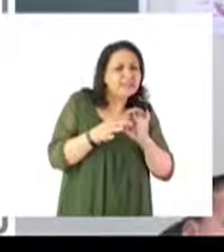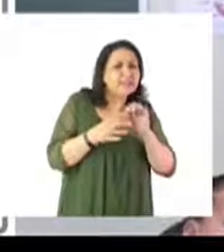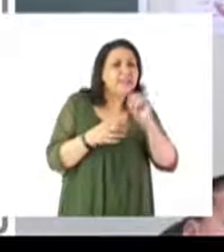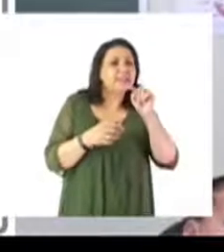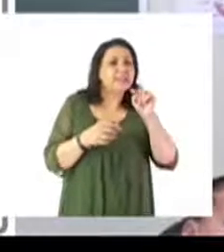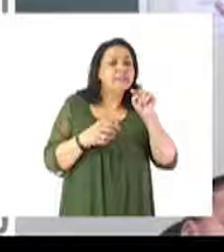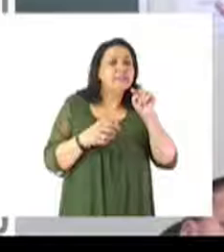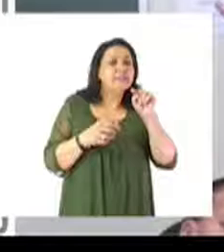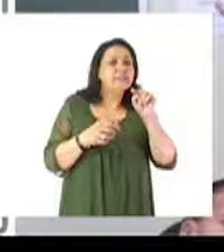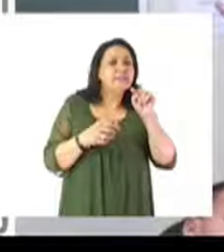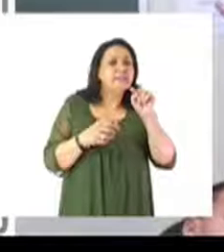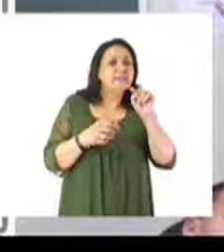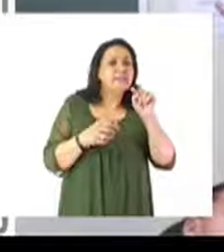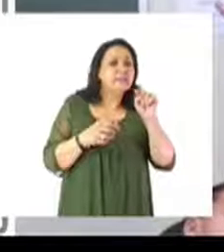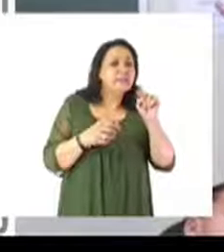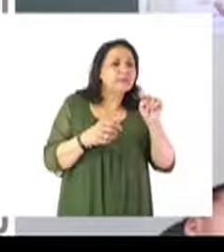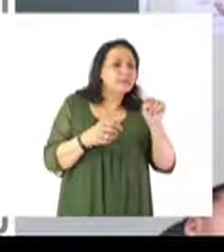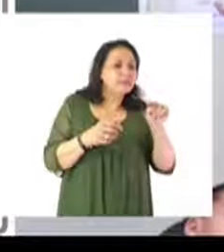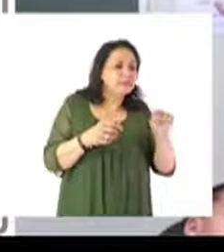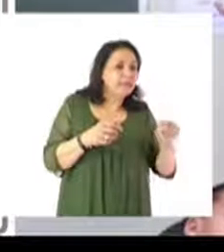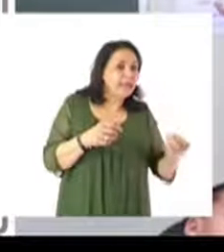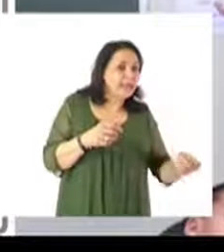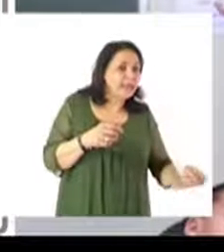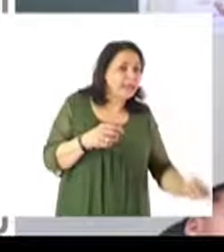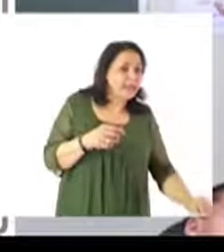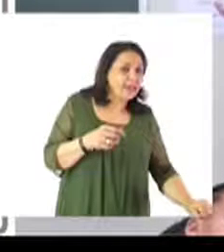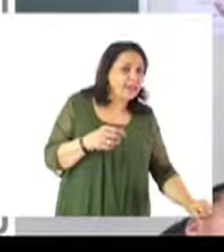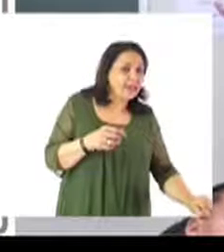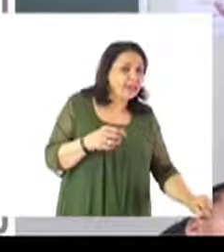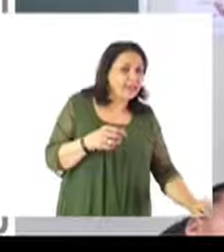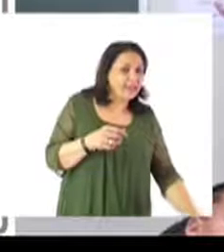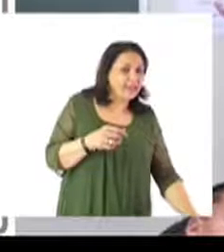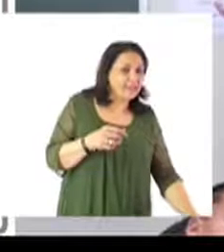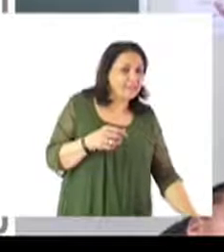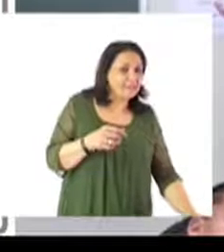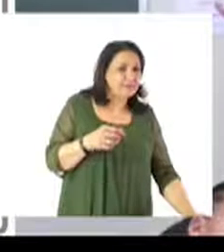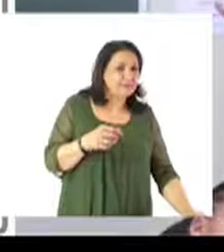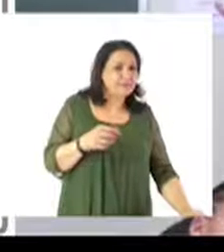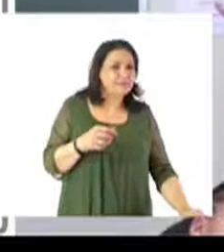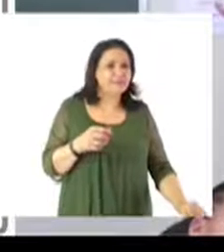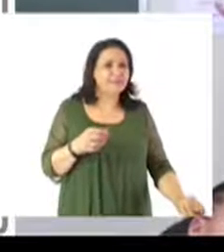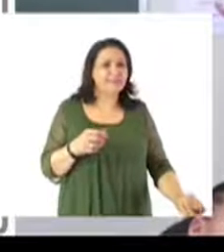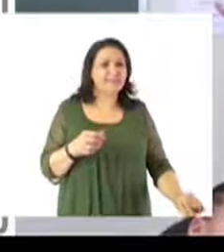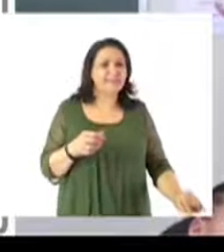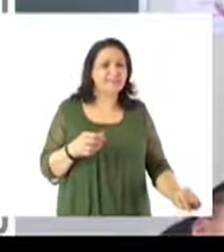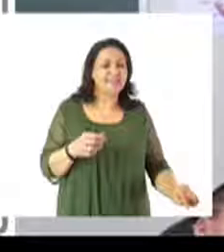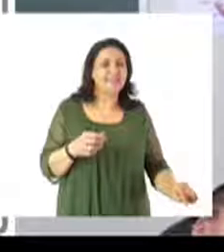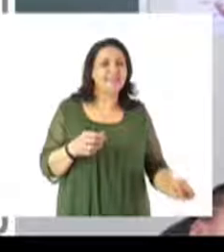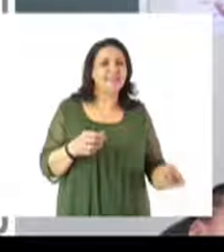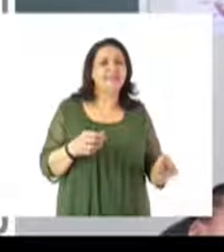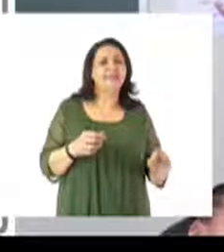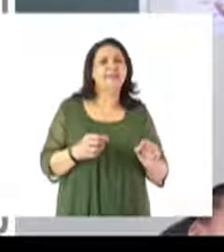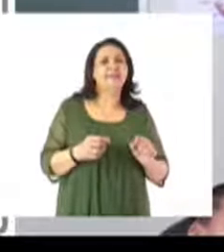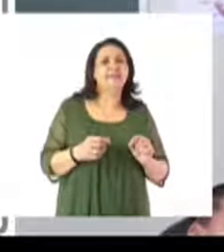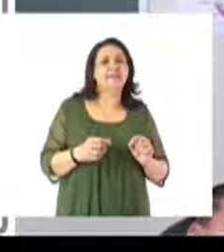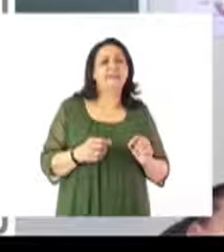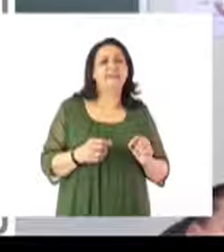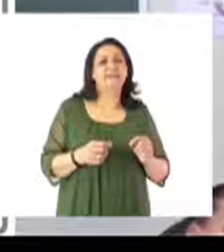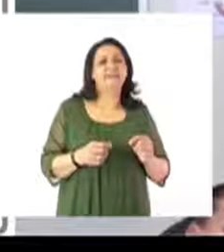Yes, I think it matches with the toothpaste and the glass right at the bottom. Can you draw a line to that picture?